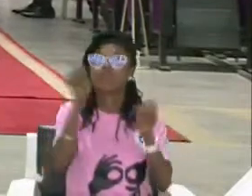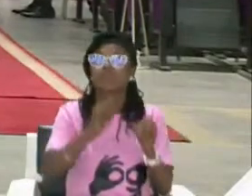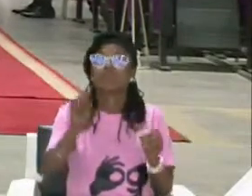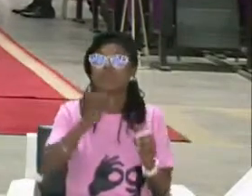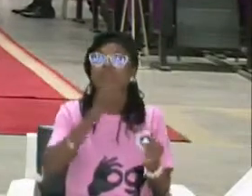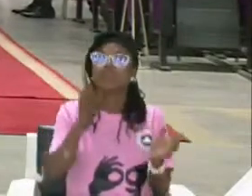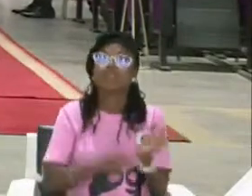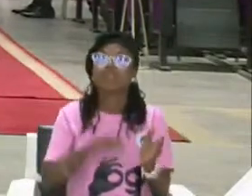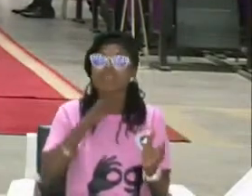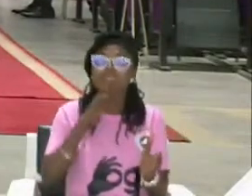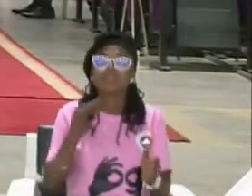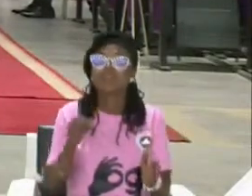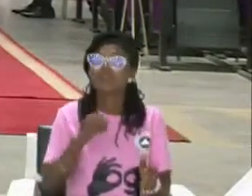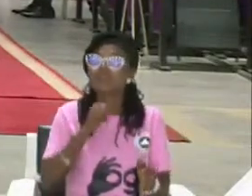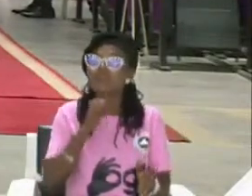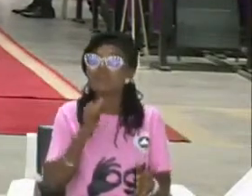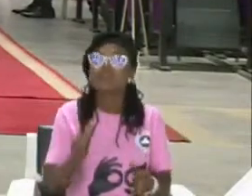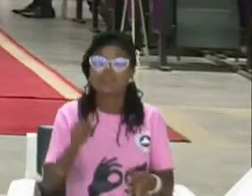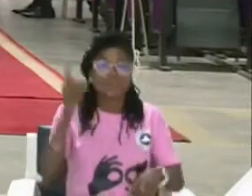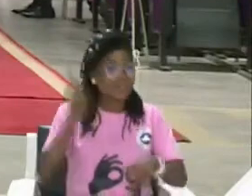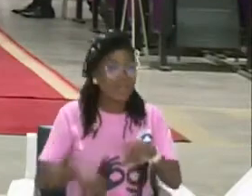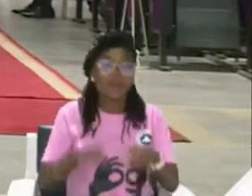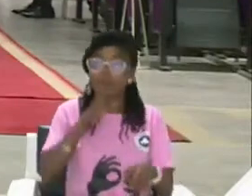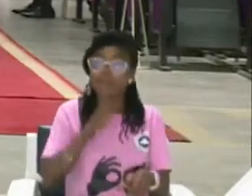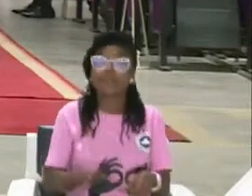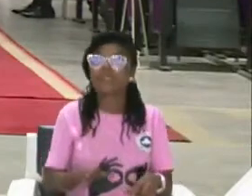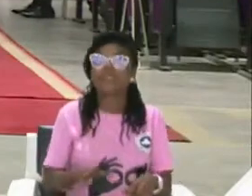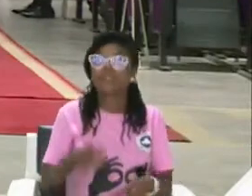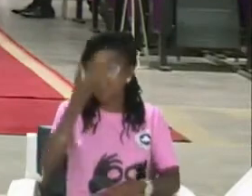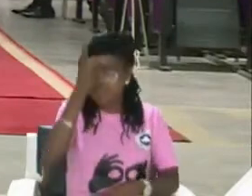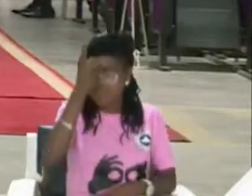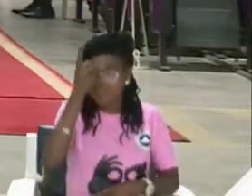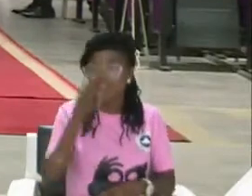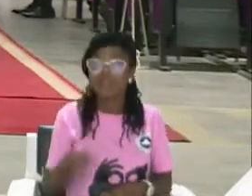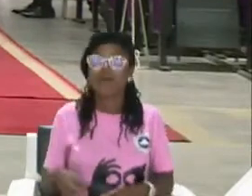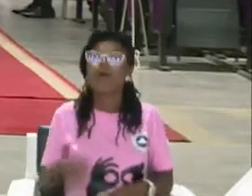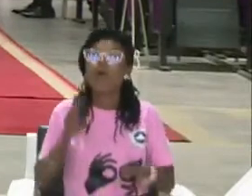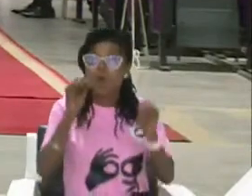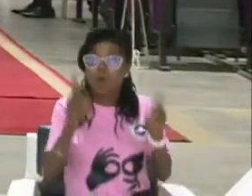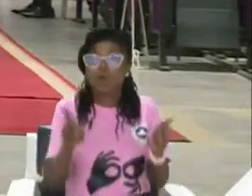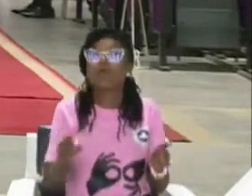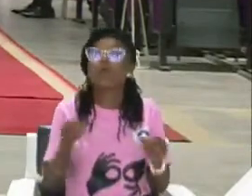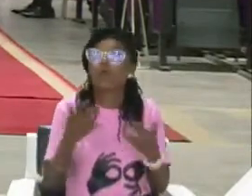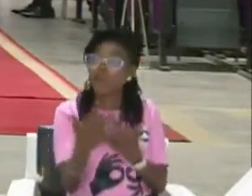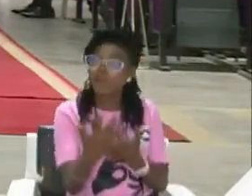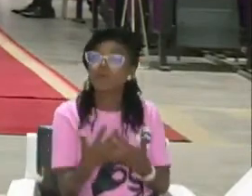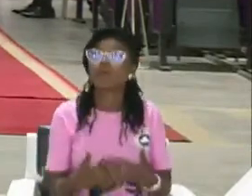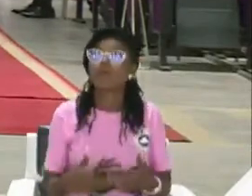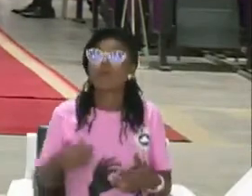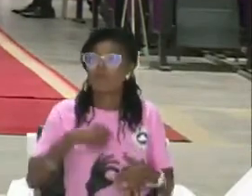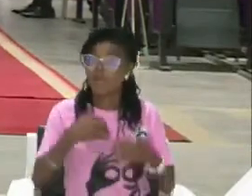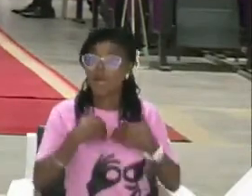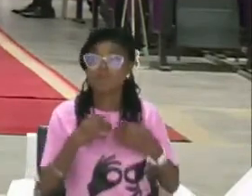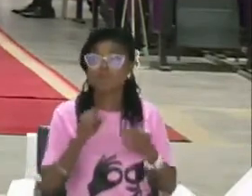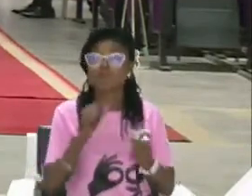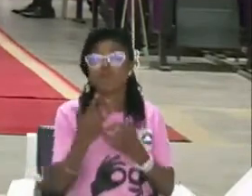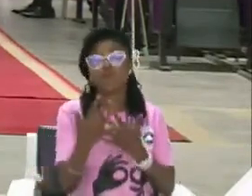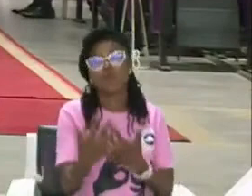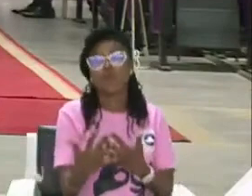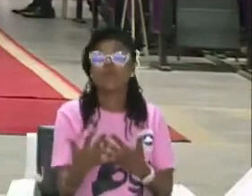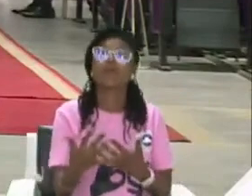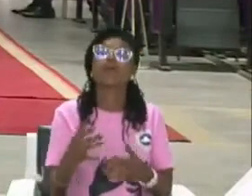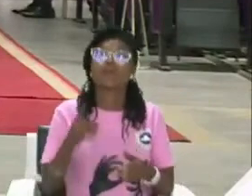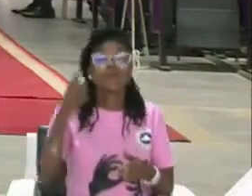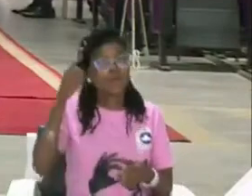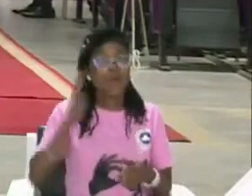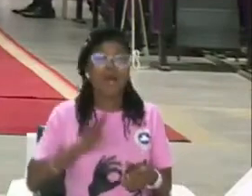is not meningitis. This cannot be meningitis. When the other, she said, okay, madam, wait. We have to wait for our senior